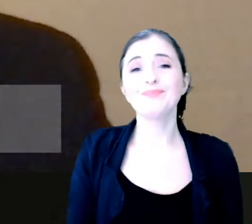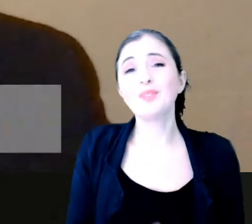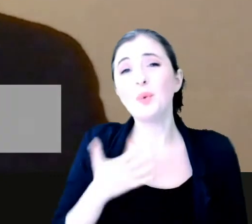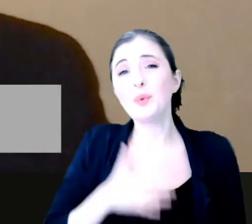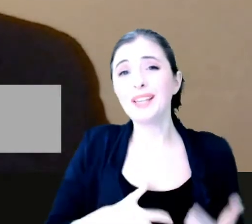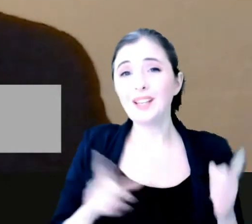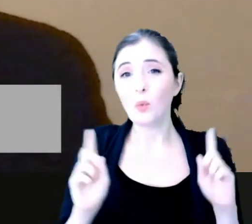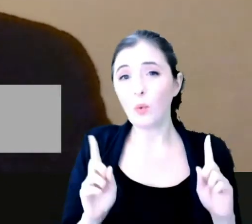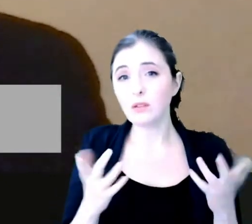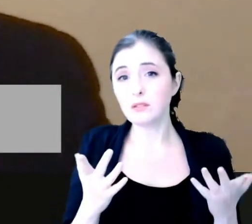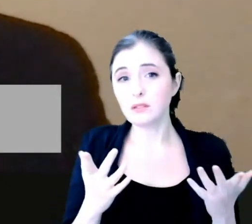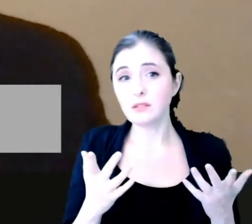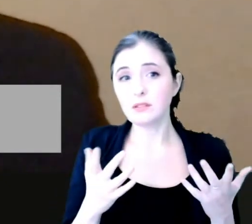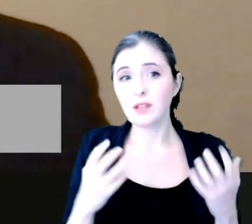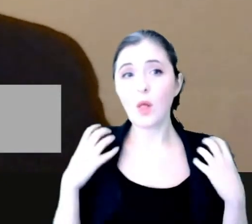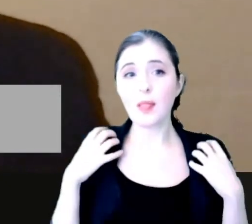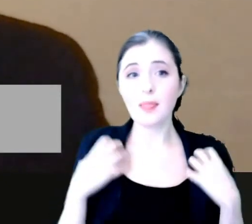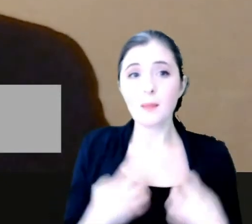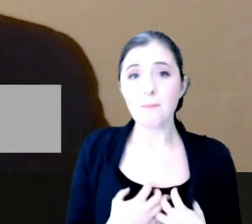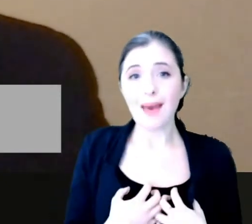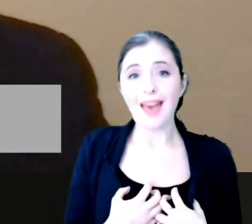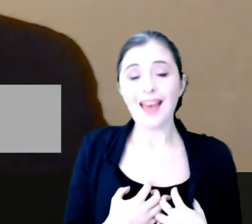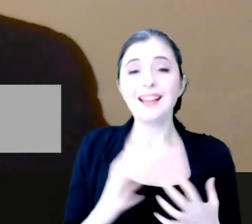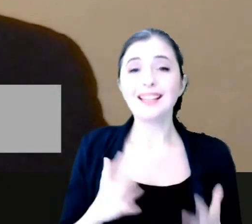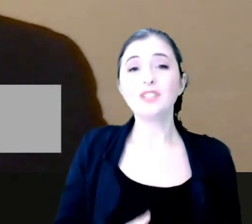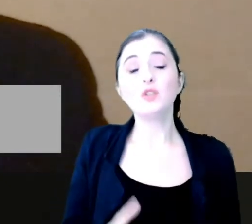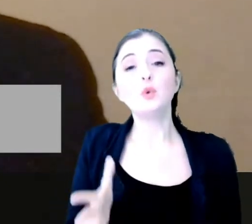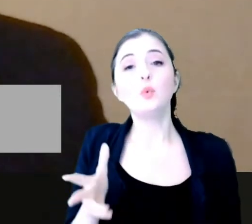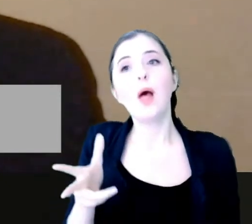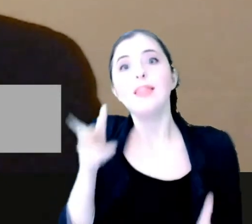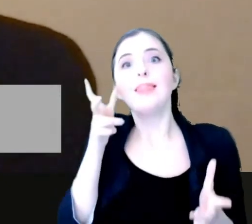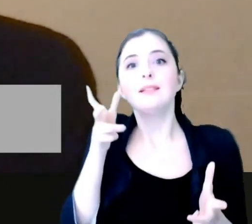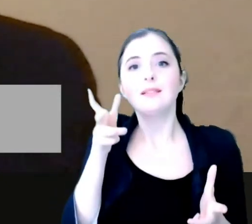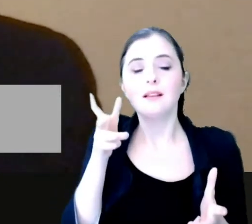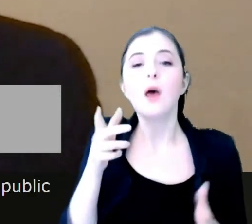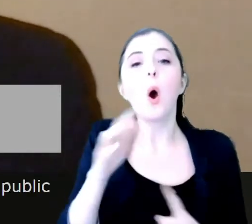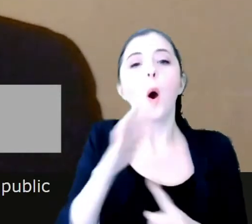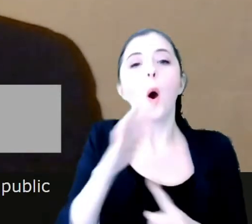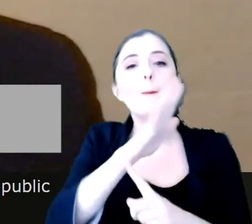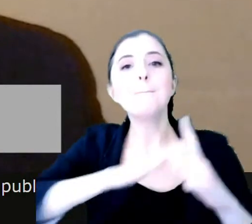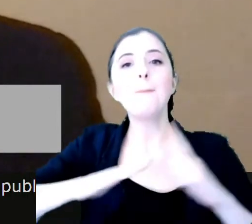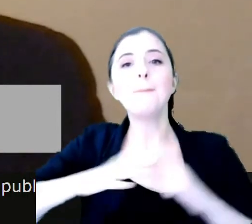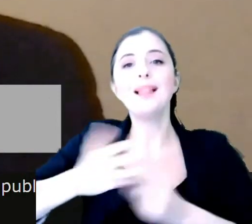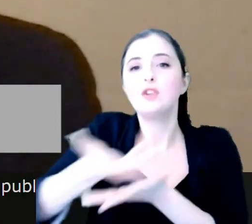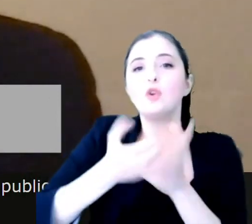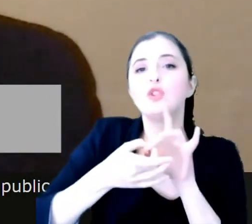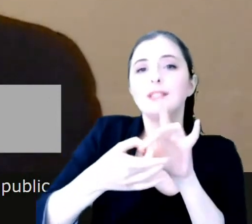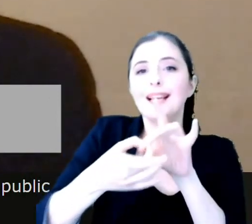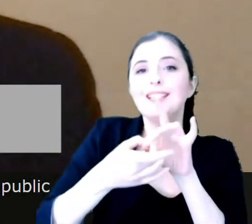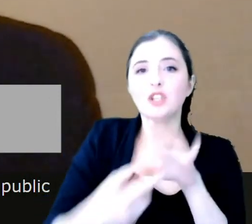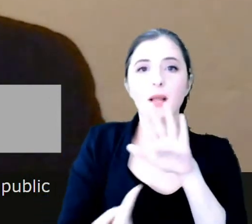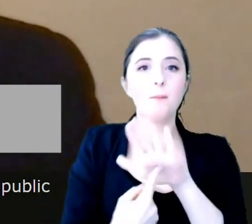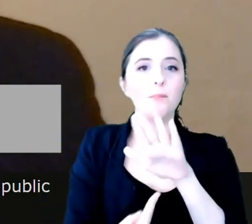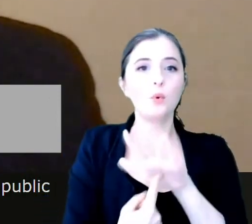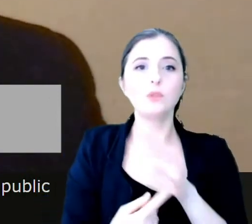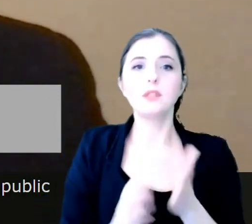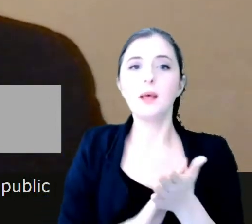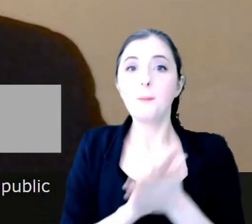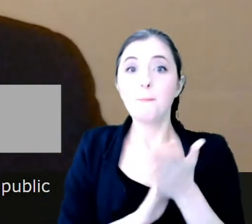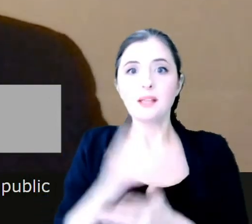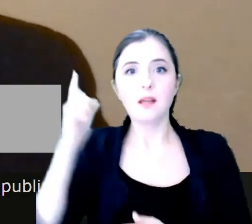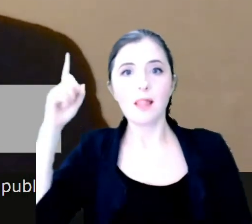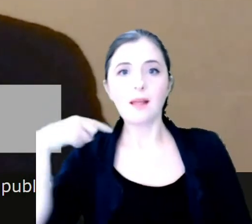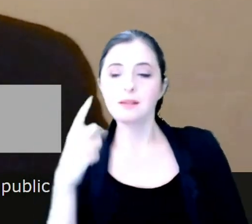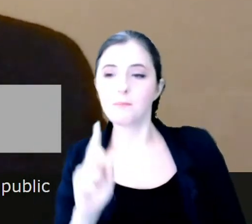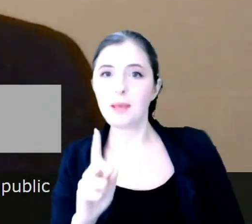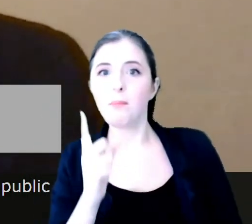to listen. Public consultation is key so Londoners have their say on issues that may or may not be